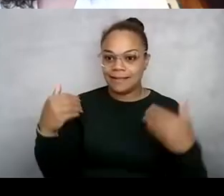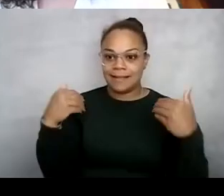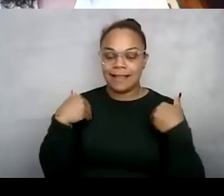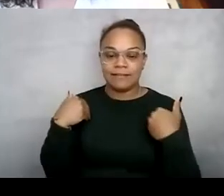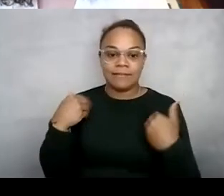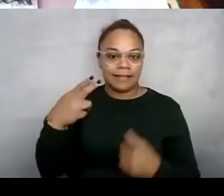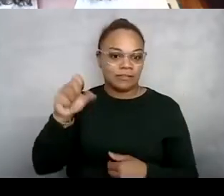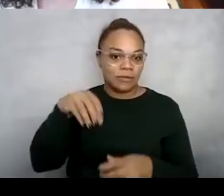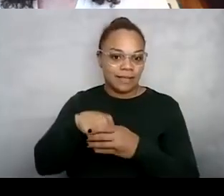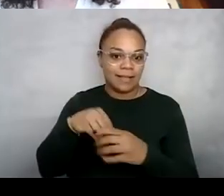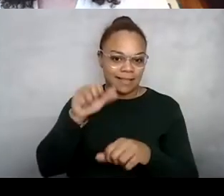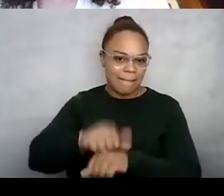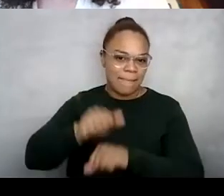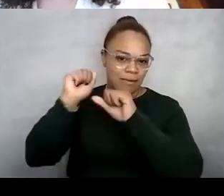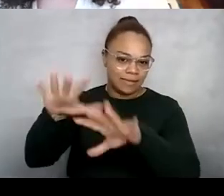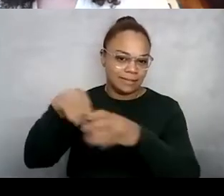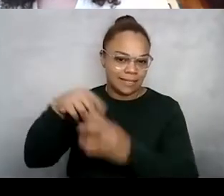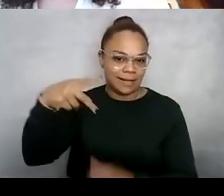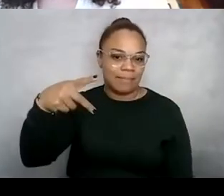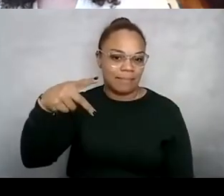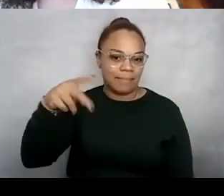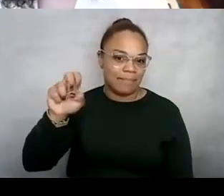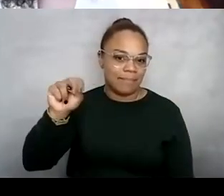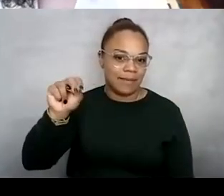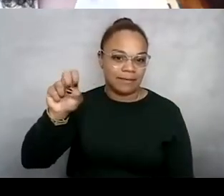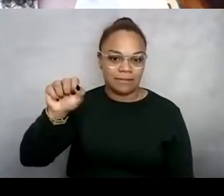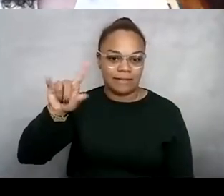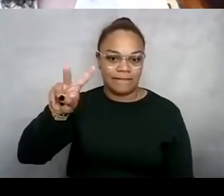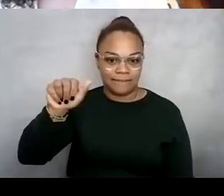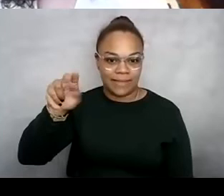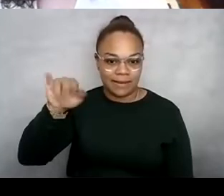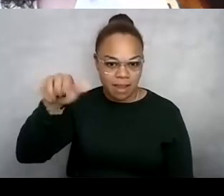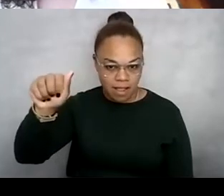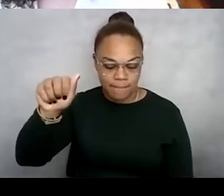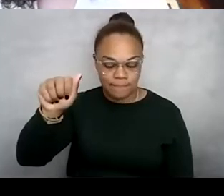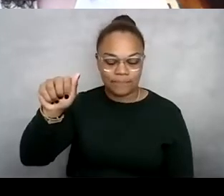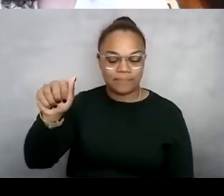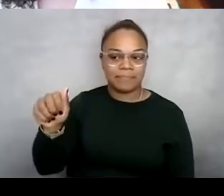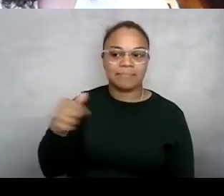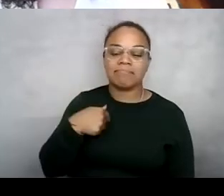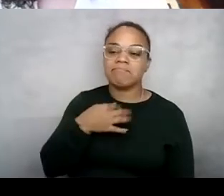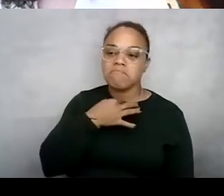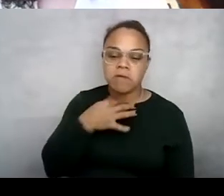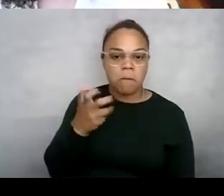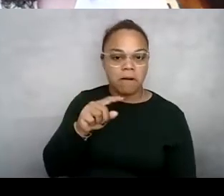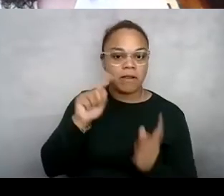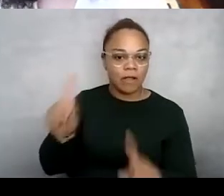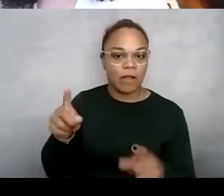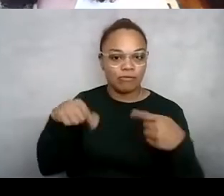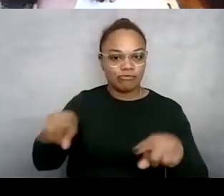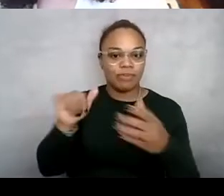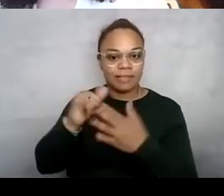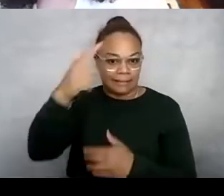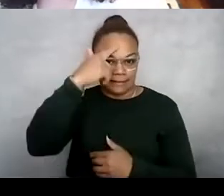Pennsylvania who would like to go. I went, and it was like 12 of us. That one, summer camp, we met